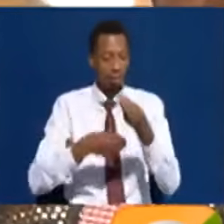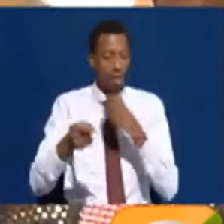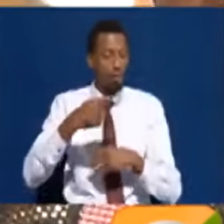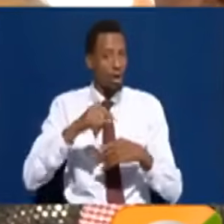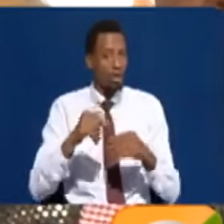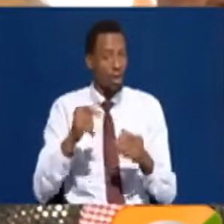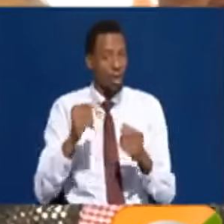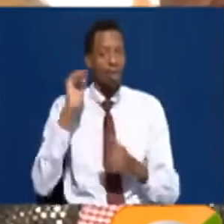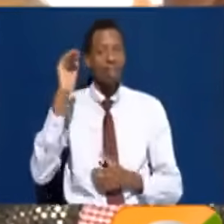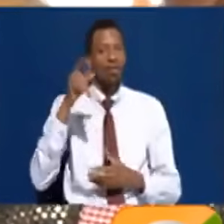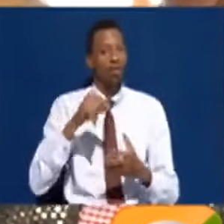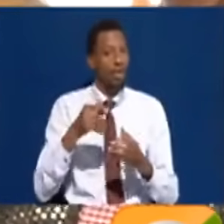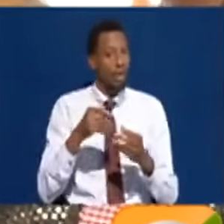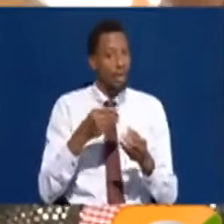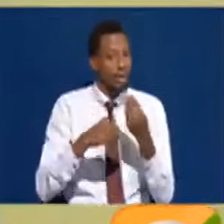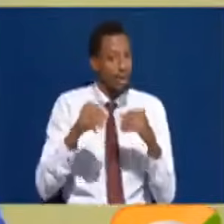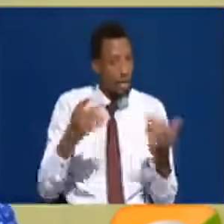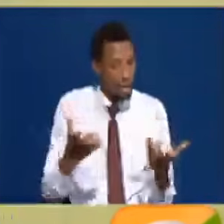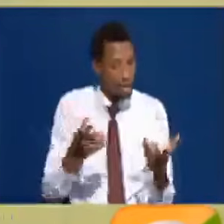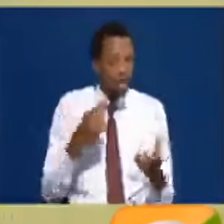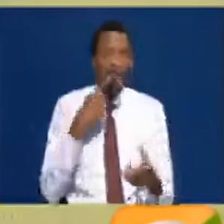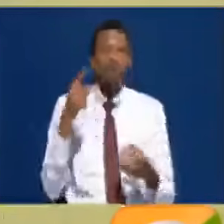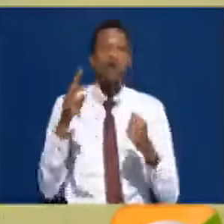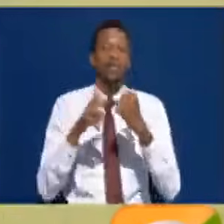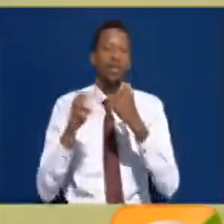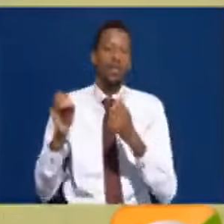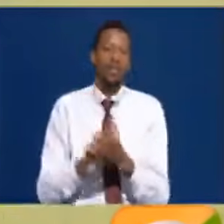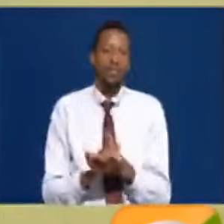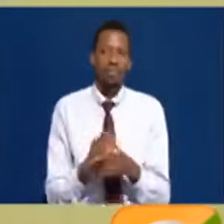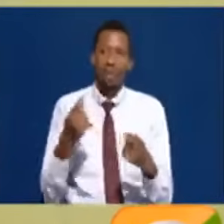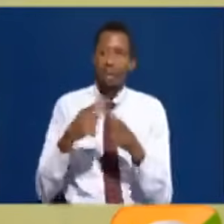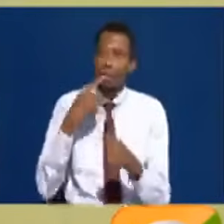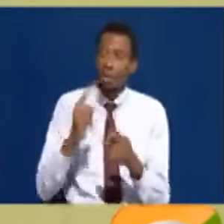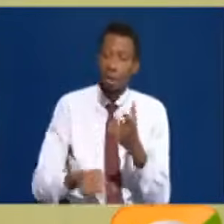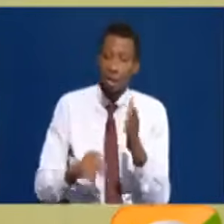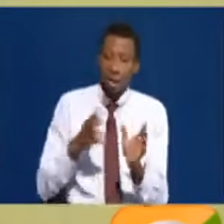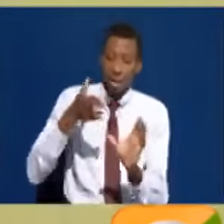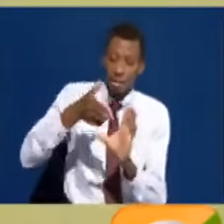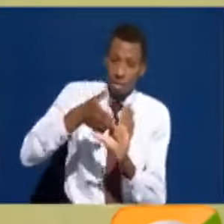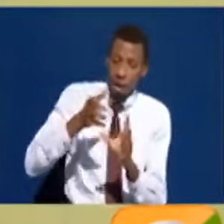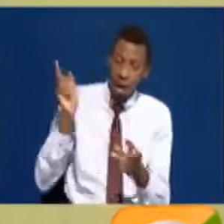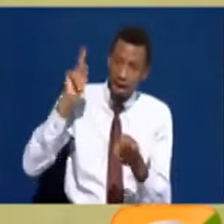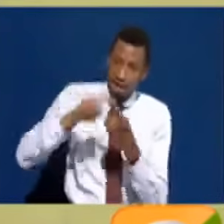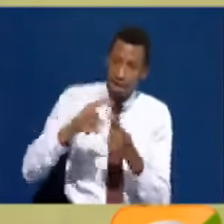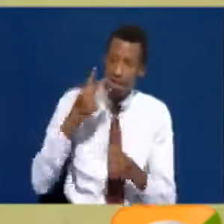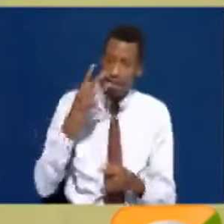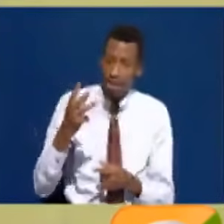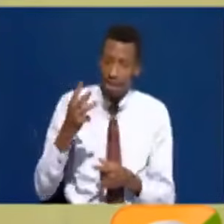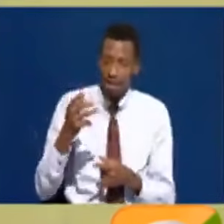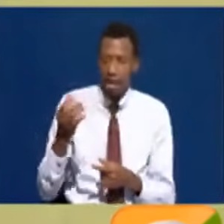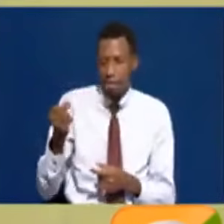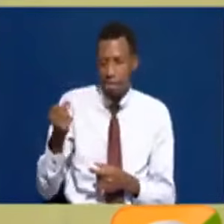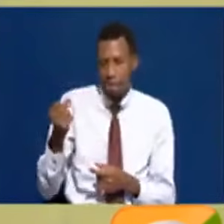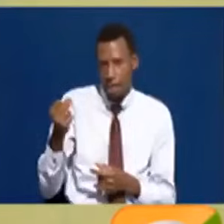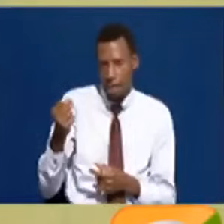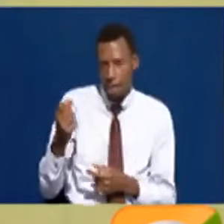ya juu, sisi tunauza mahindi 170. Lakini vile walisema ati petrol itaenda mpaka 300, I doubt itaendelea na bei ya kupanda.